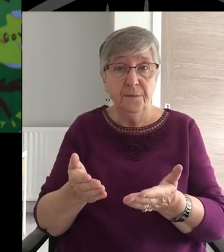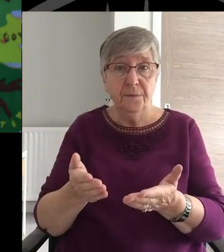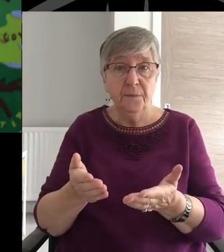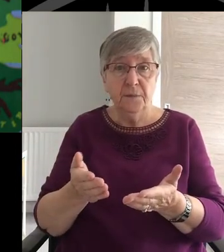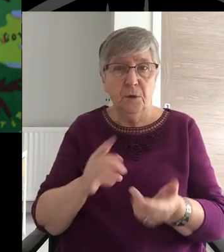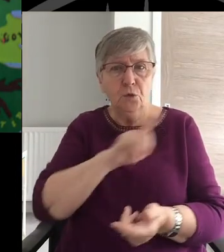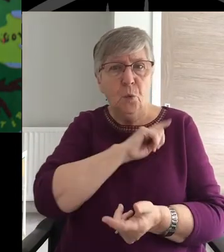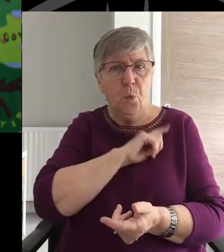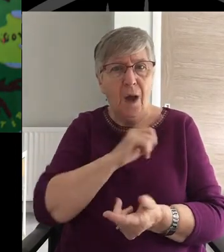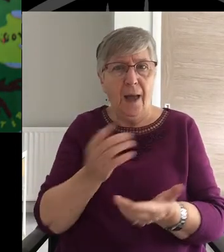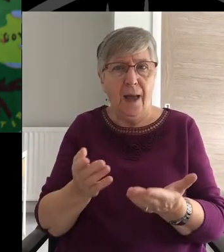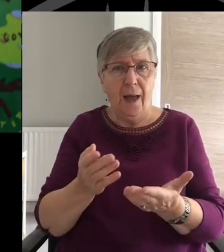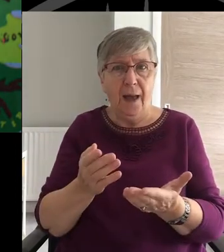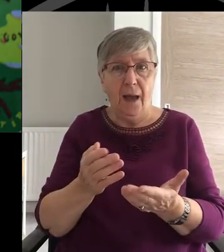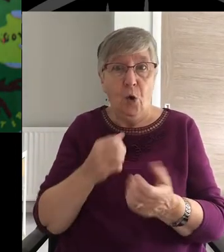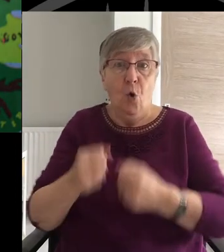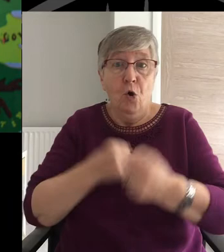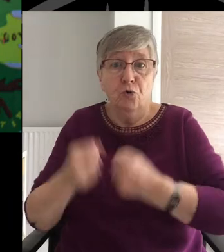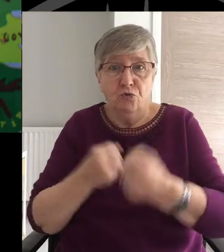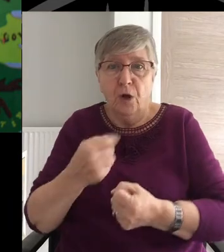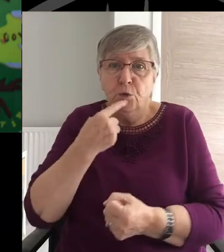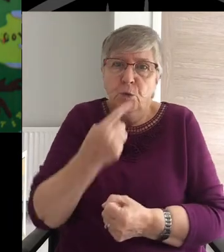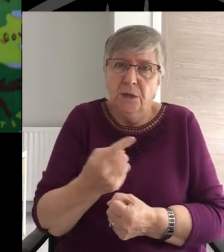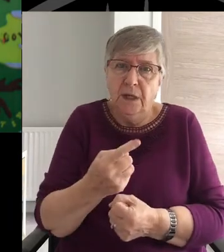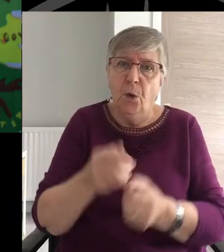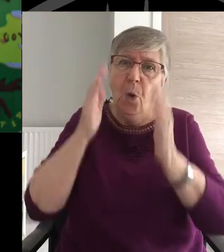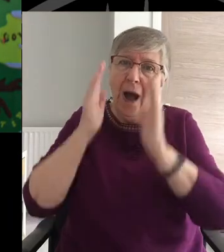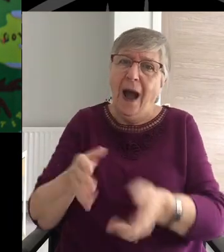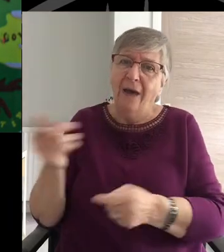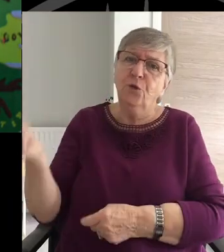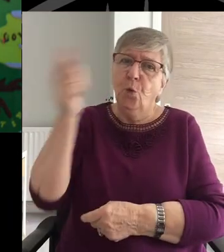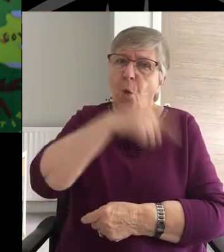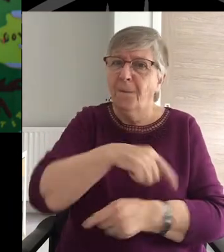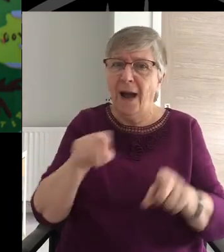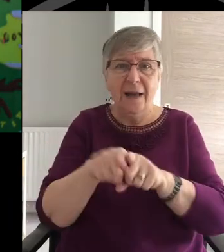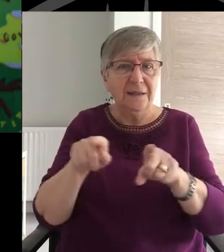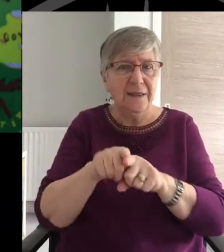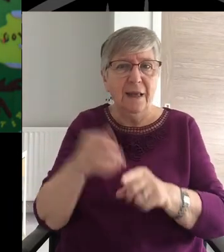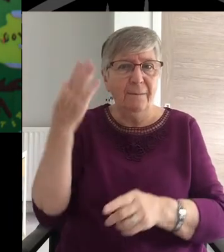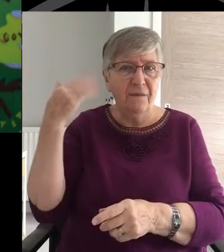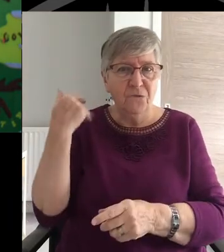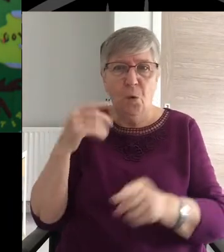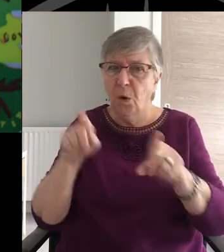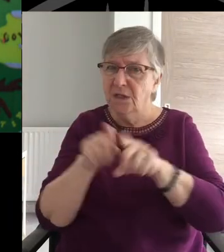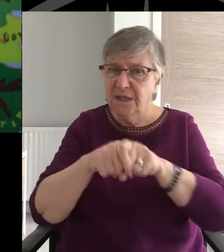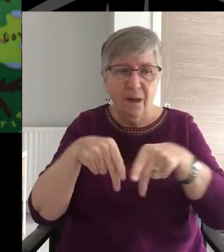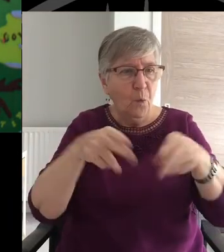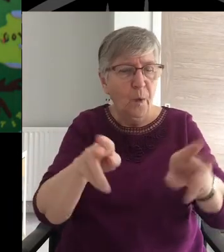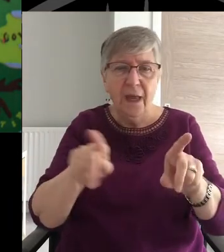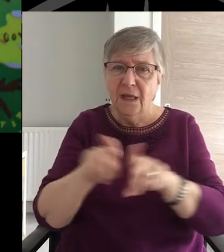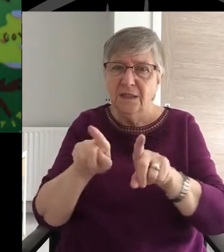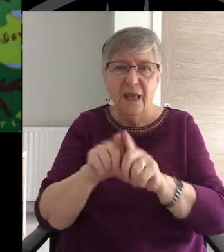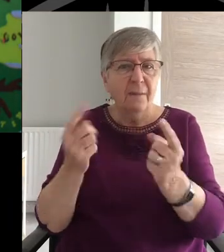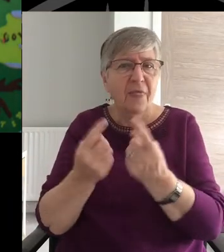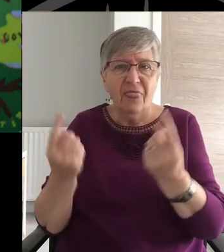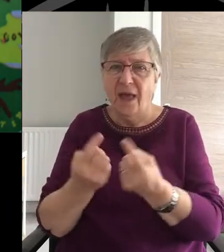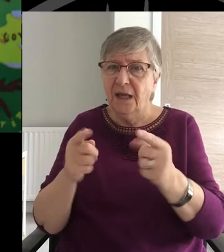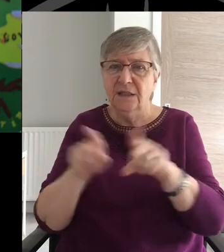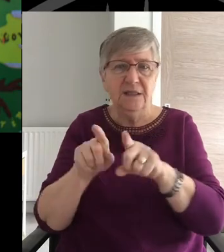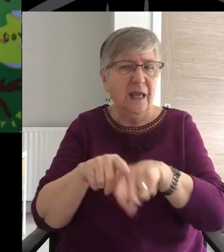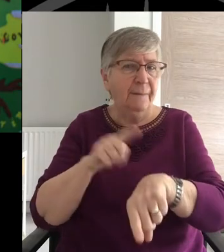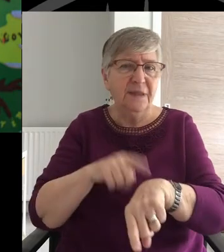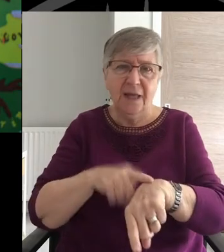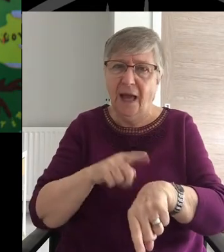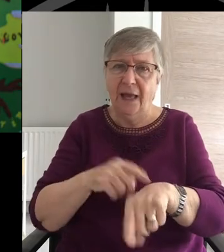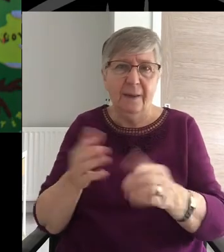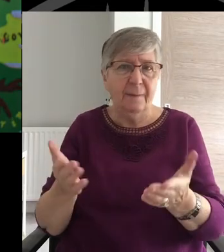So why is there this rush to say, let's gather as we gathered before in exactly the same way and do the same things as before, gather at the same time as